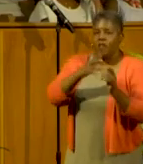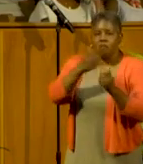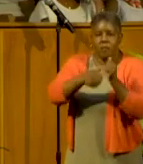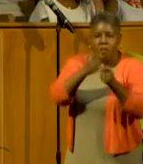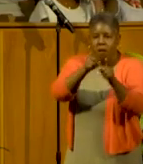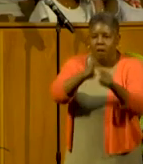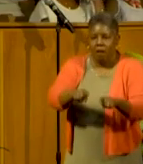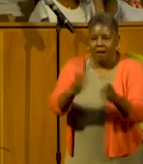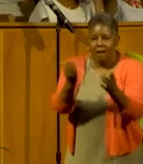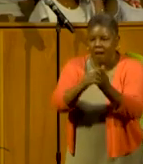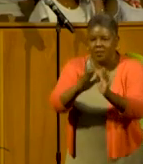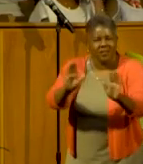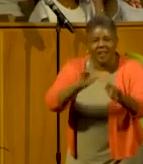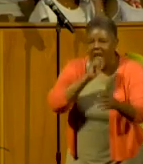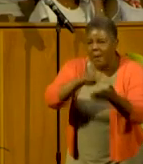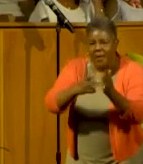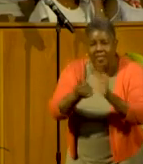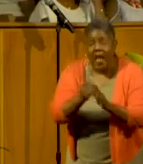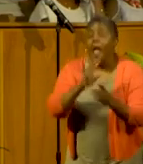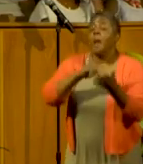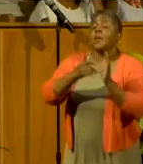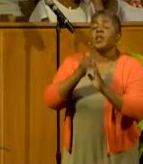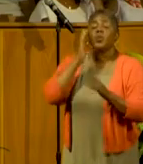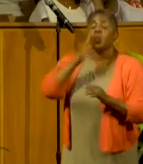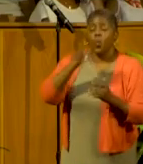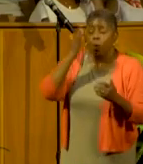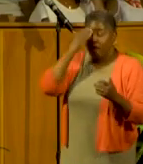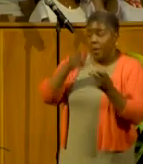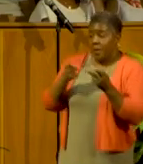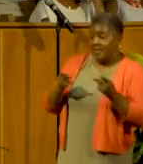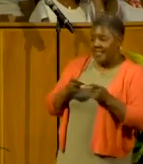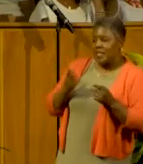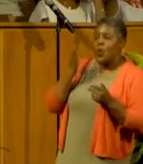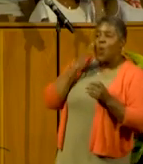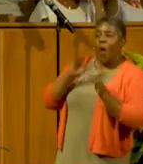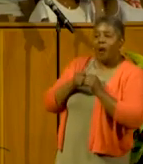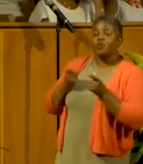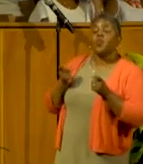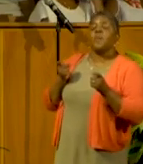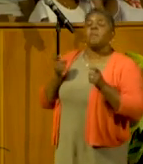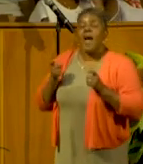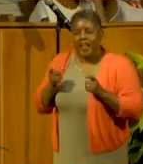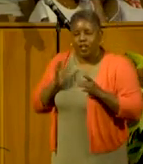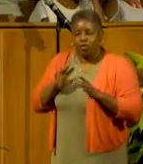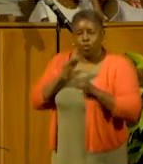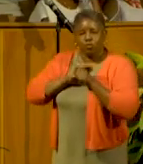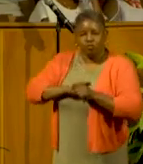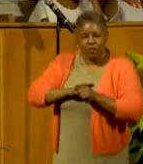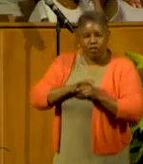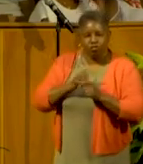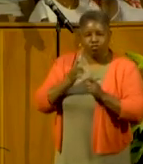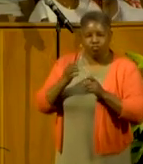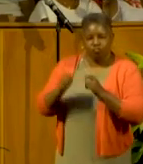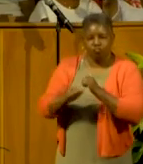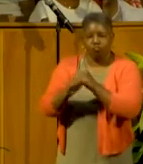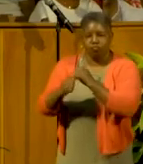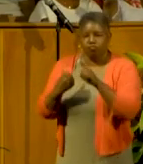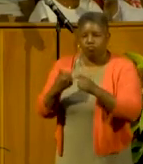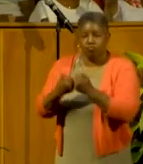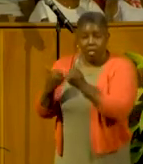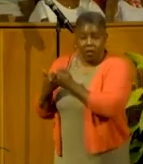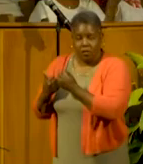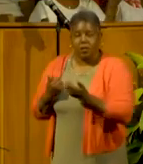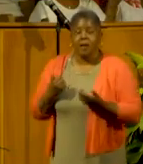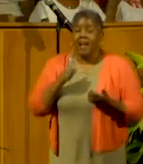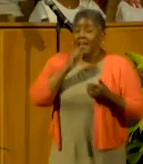trials in life. It means you'll be in a position to know how to better manage your trials. Knowing your assignment doesn't mean